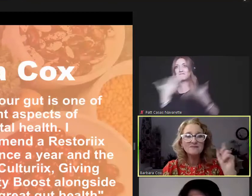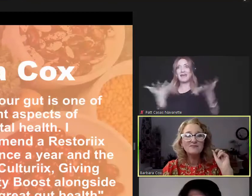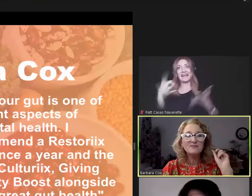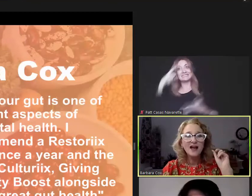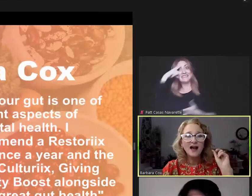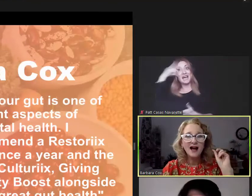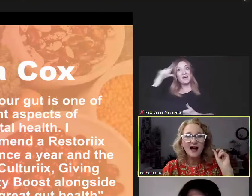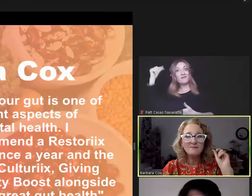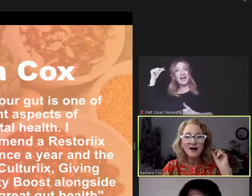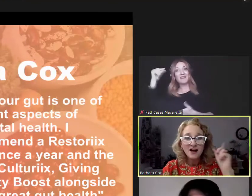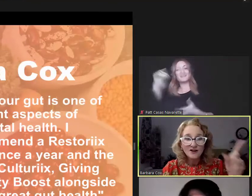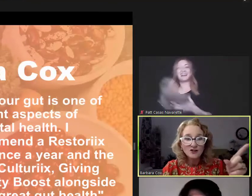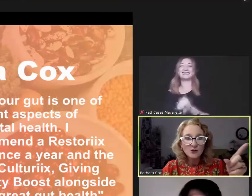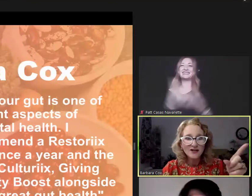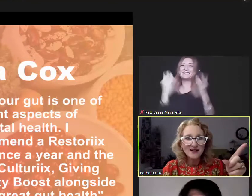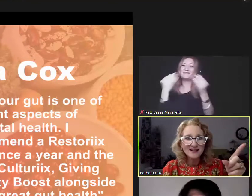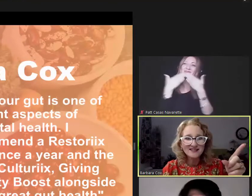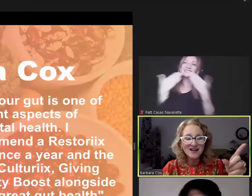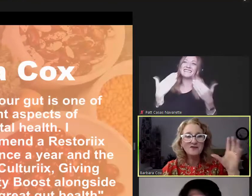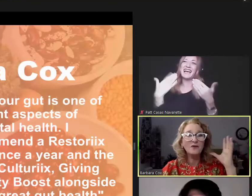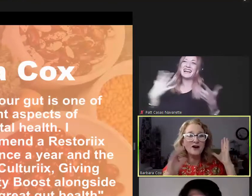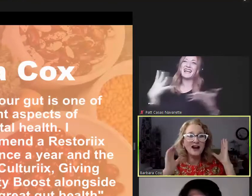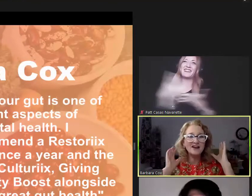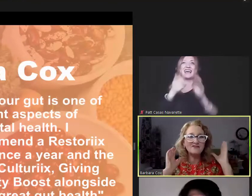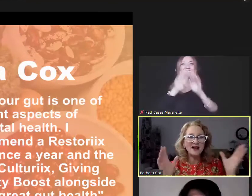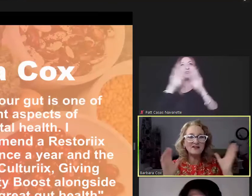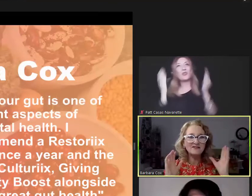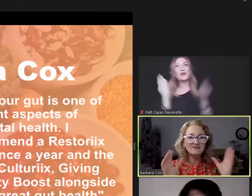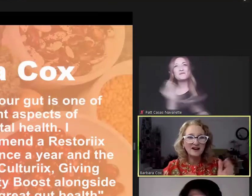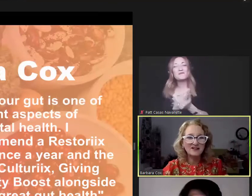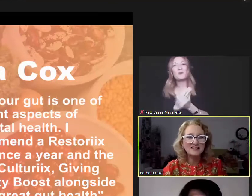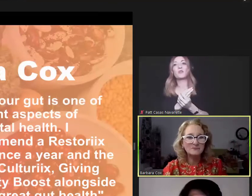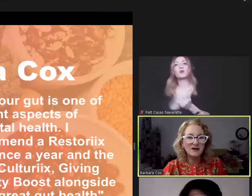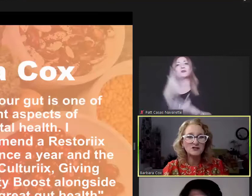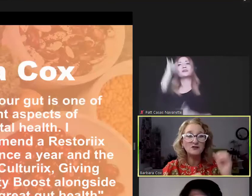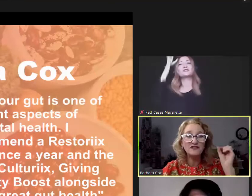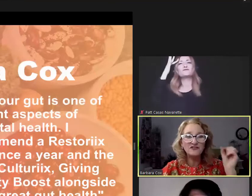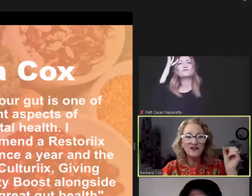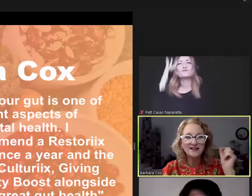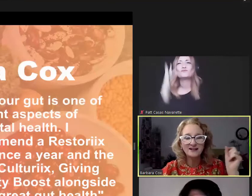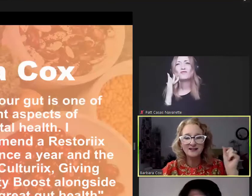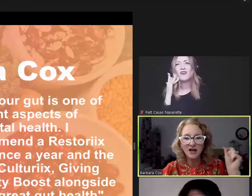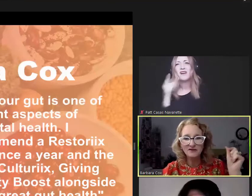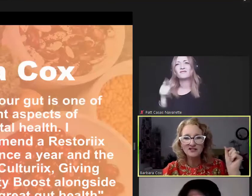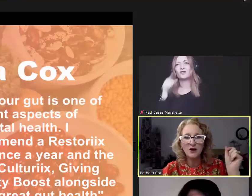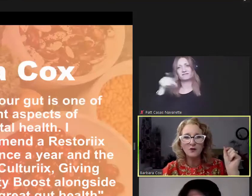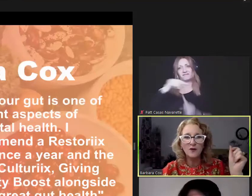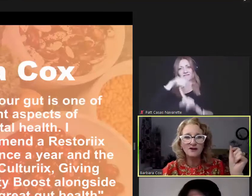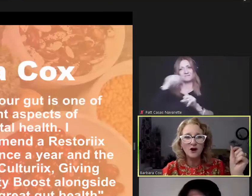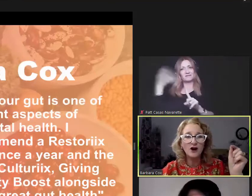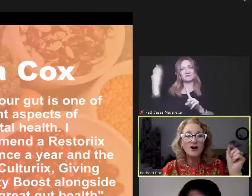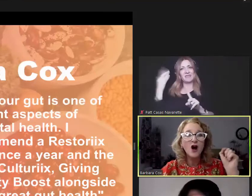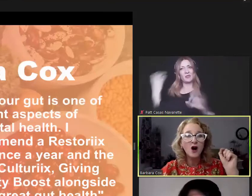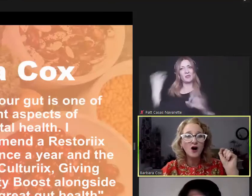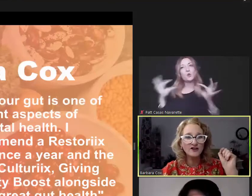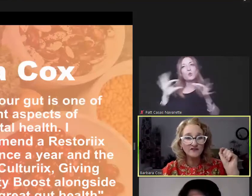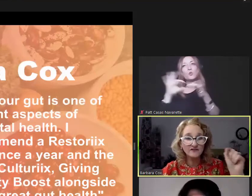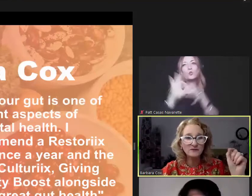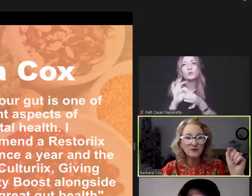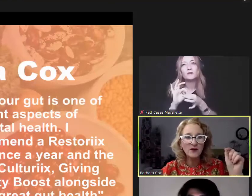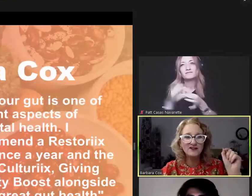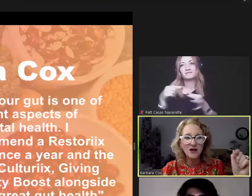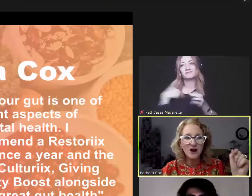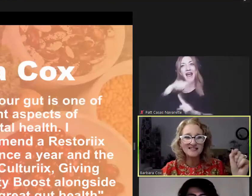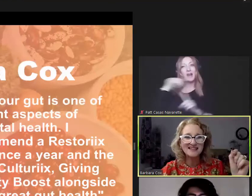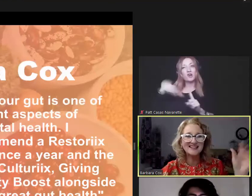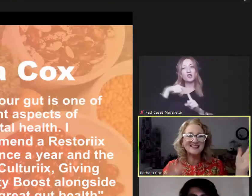please join us for a very, very special fun lifestyle webinar on